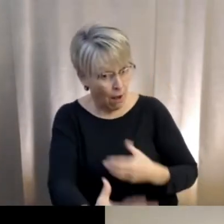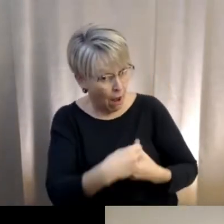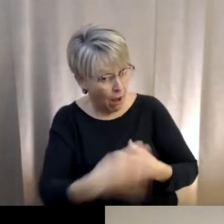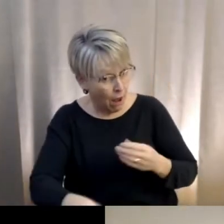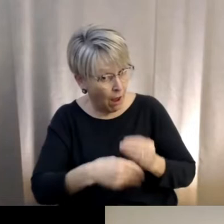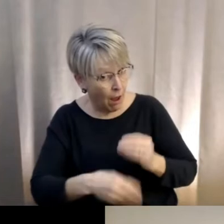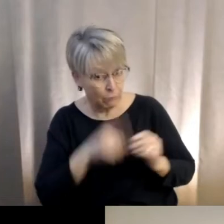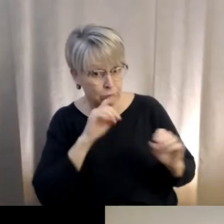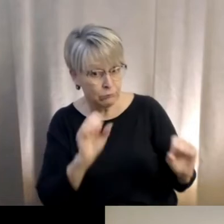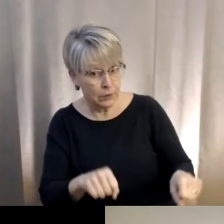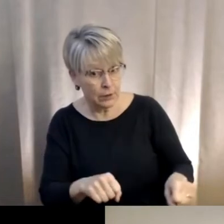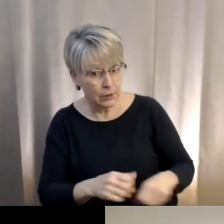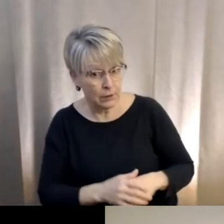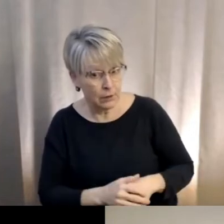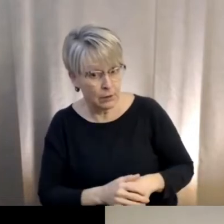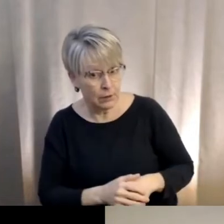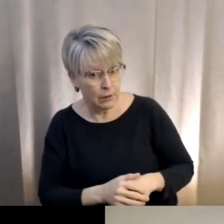can.